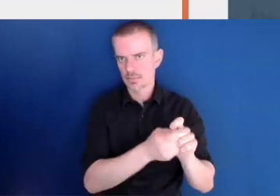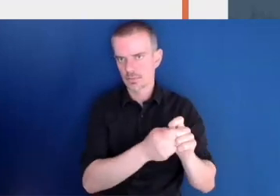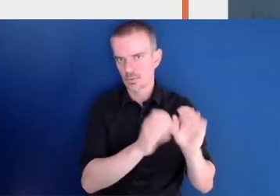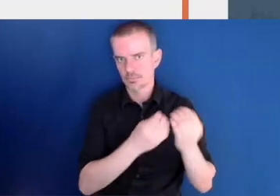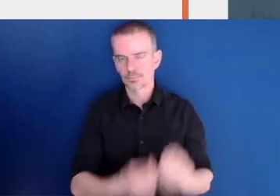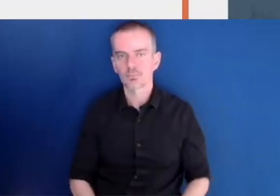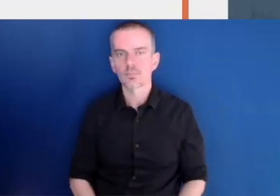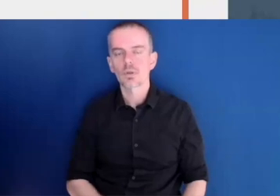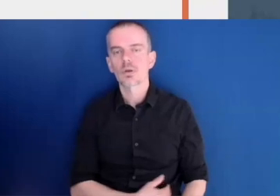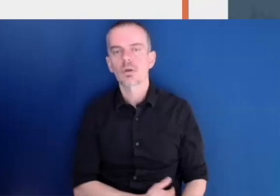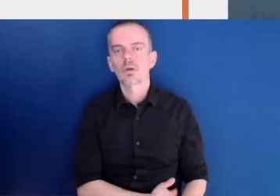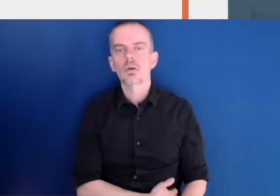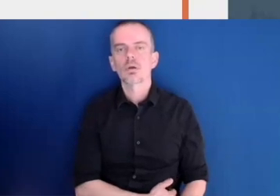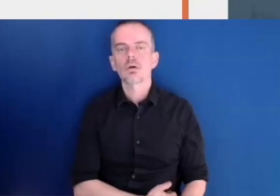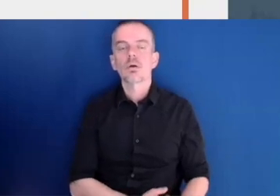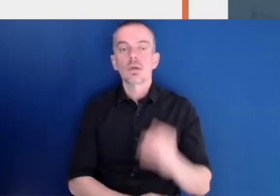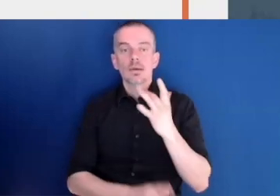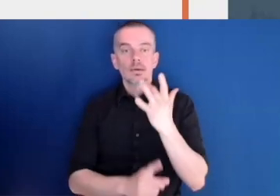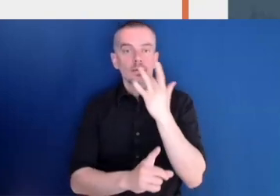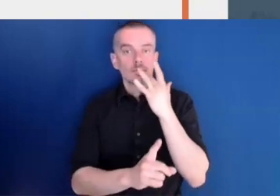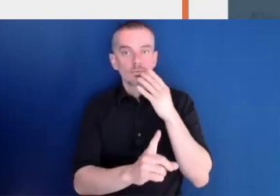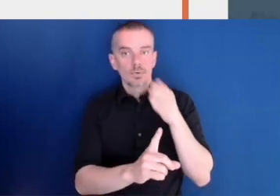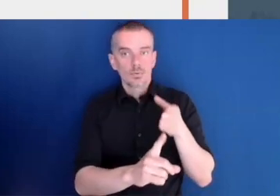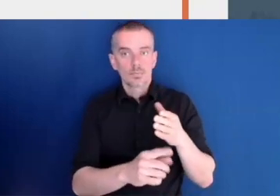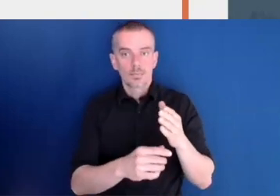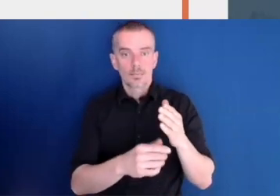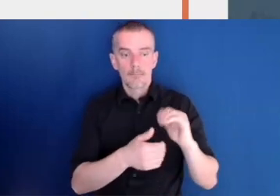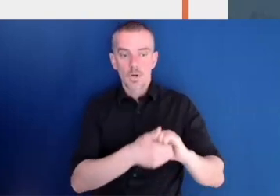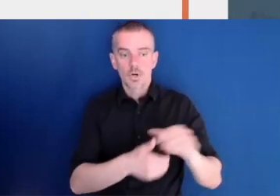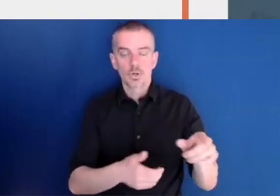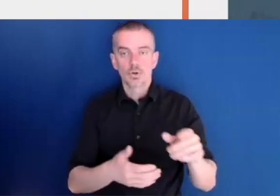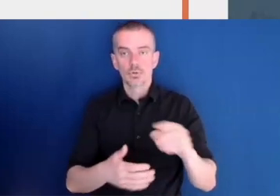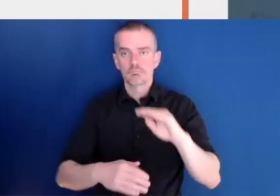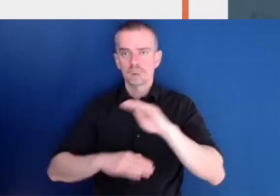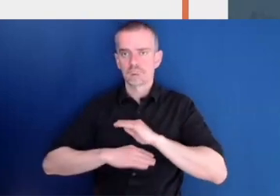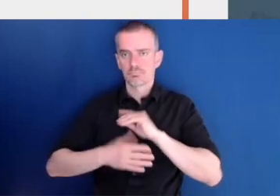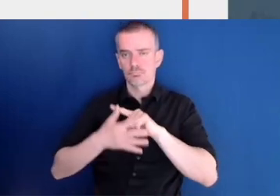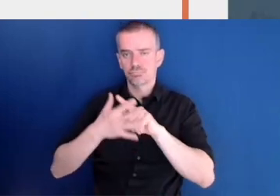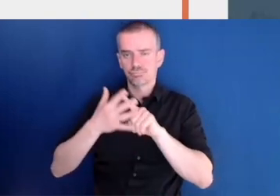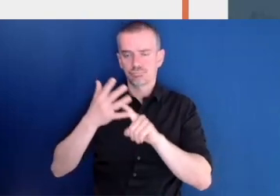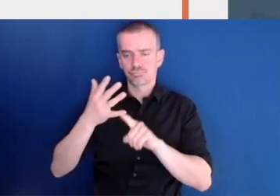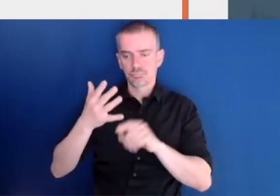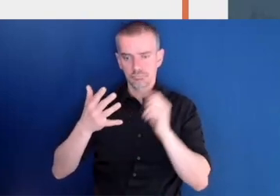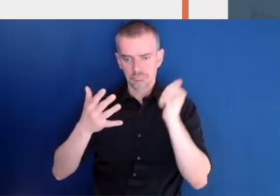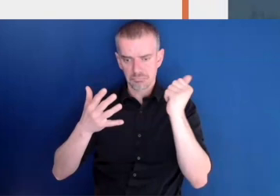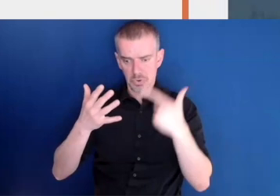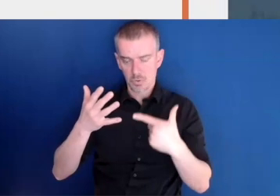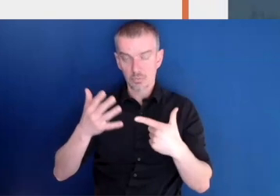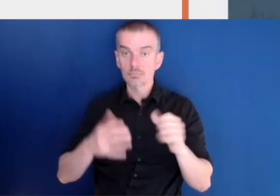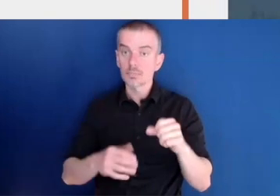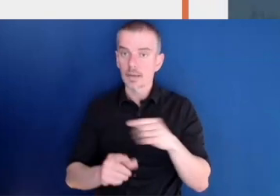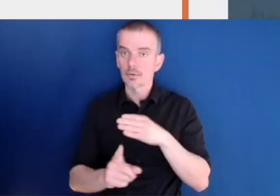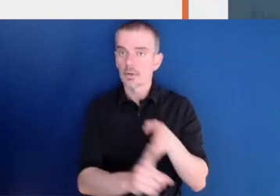So essentially, if the desired partner checks all the boxes, then yeah, absolutely. Um,